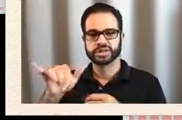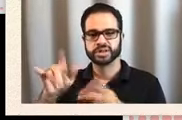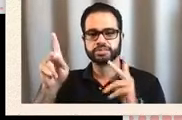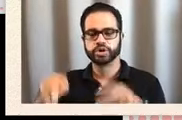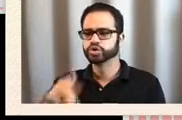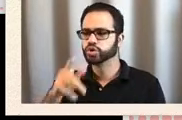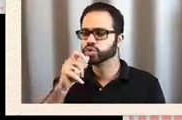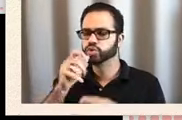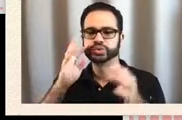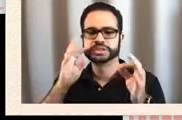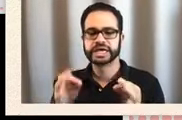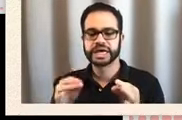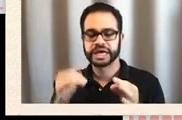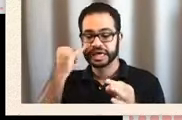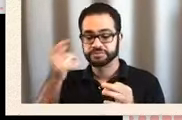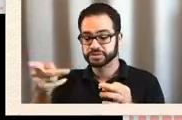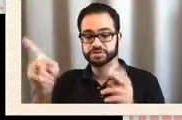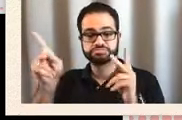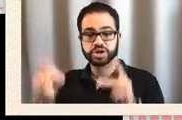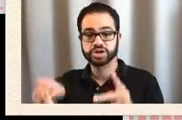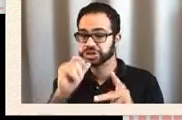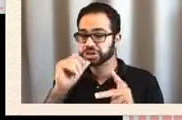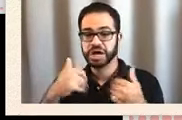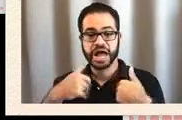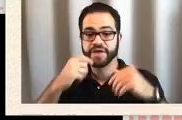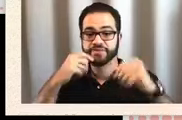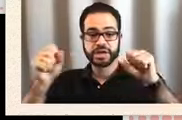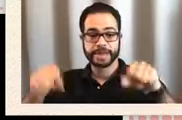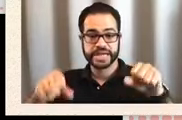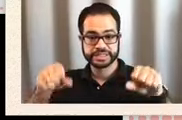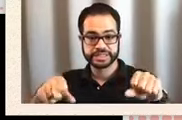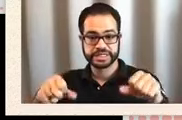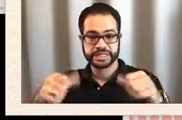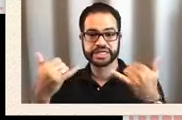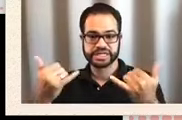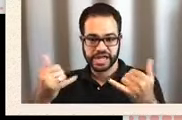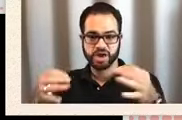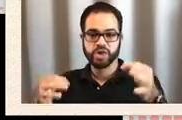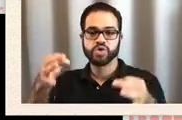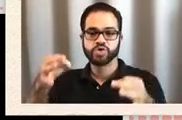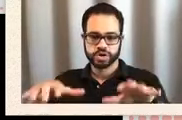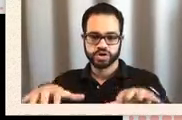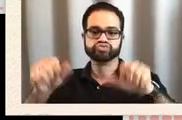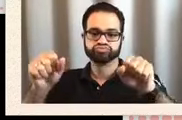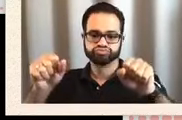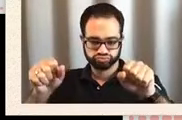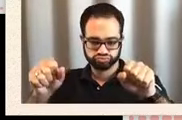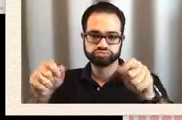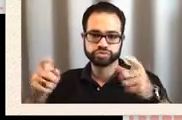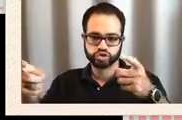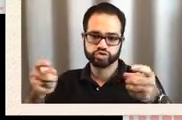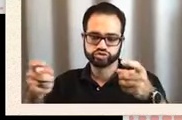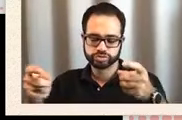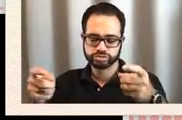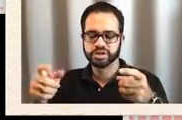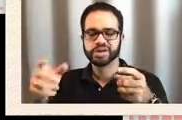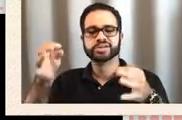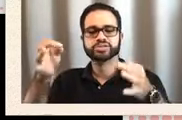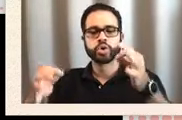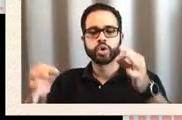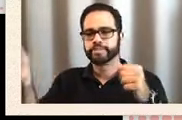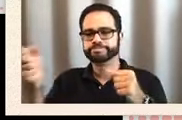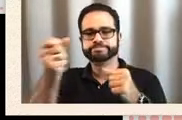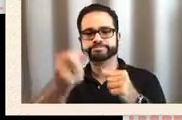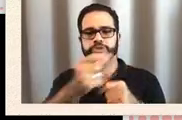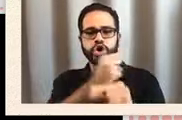capacity, the court is now in charge. And the court designates a guardian to kind of do the work for them. But the court can